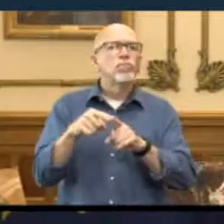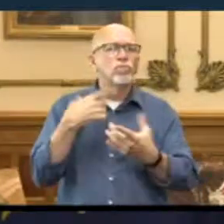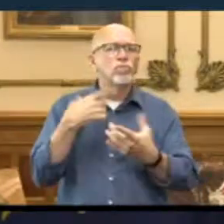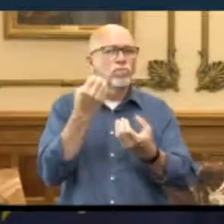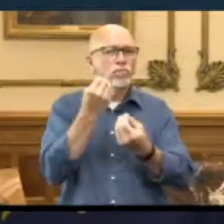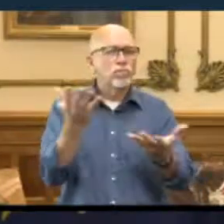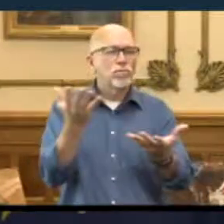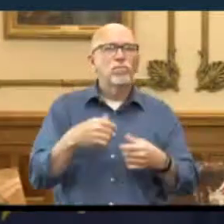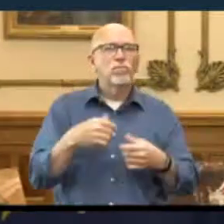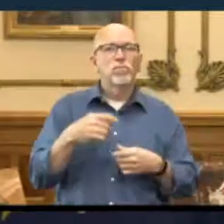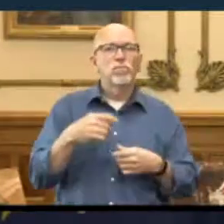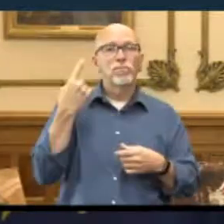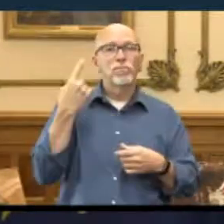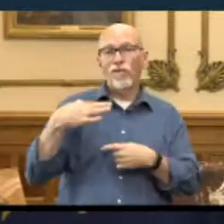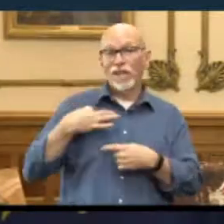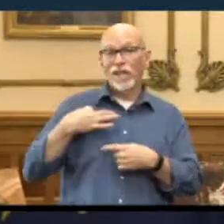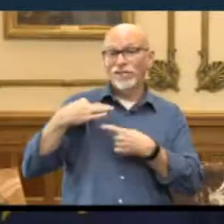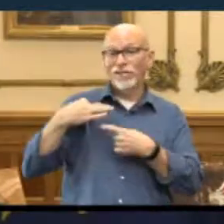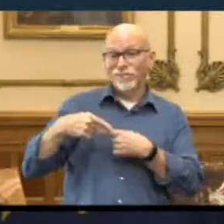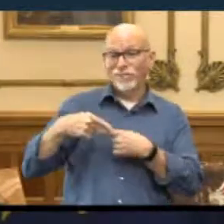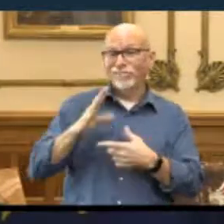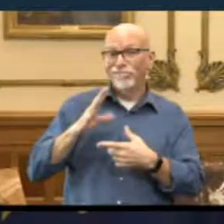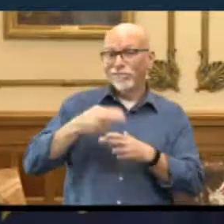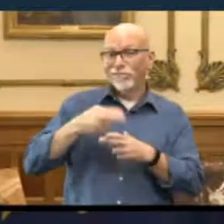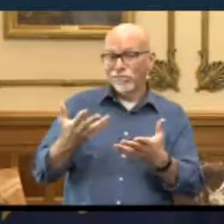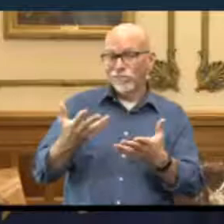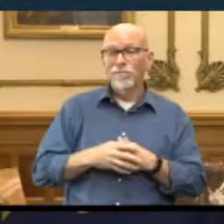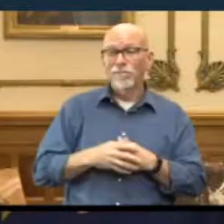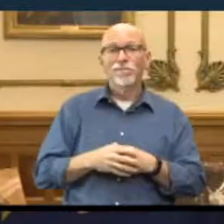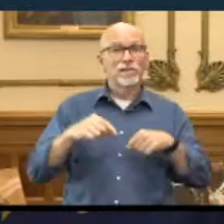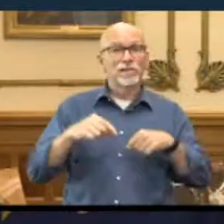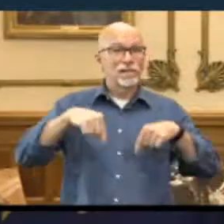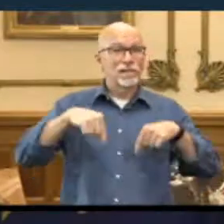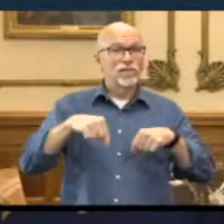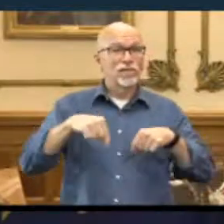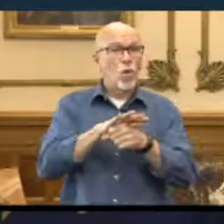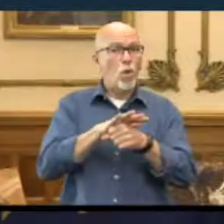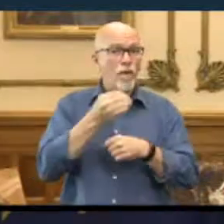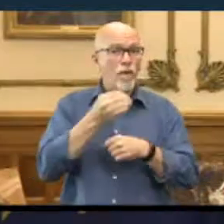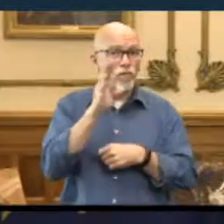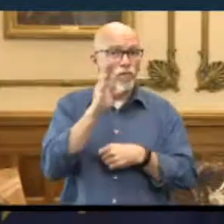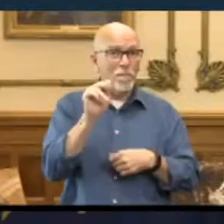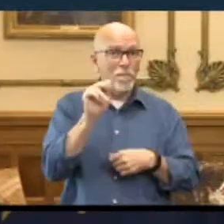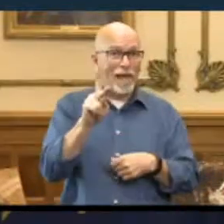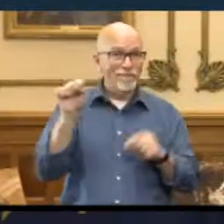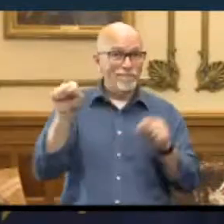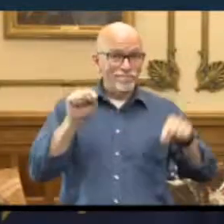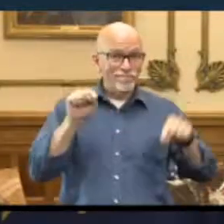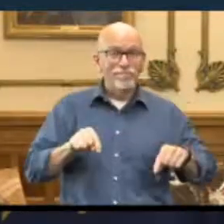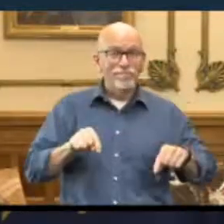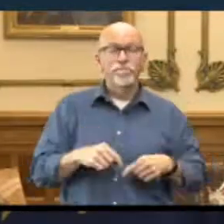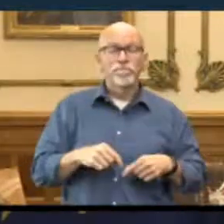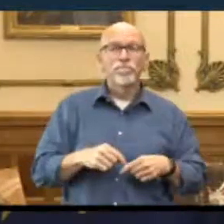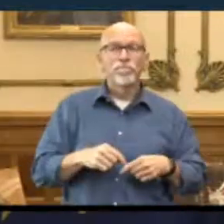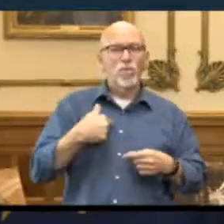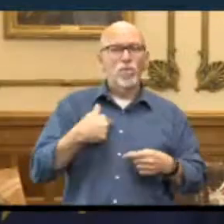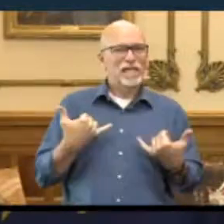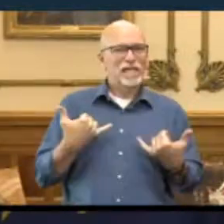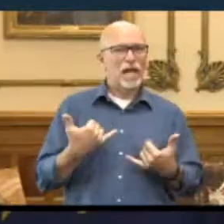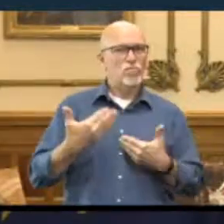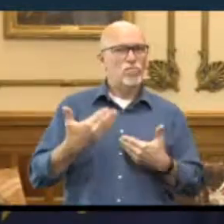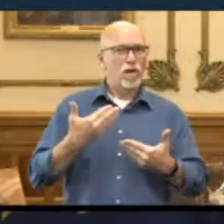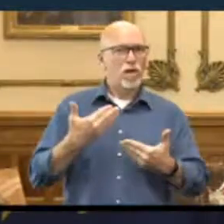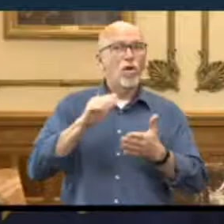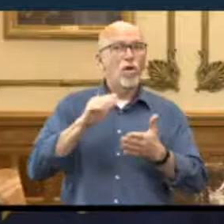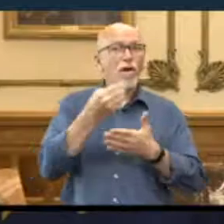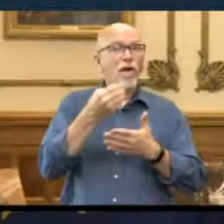note for volunteers, speaking of them, here at our local food banks. We're in the process of all of our food